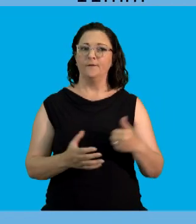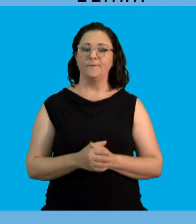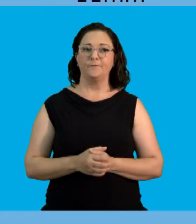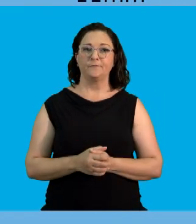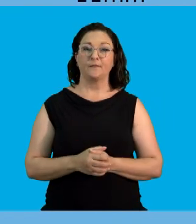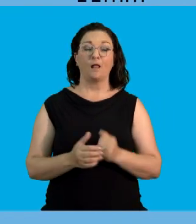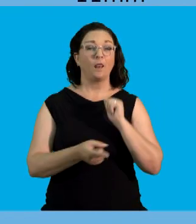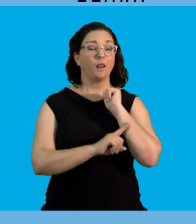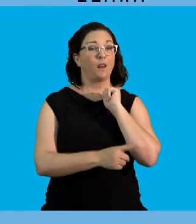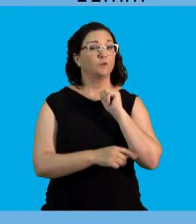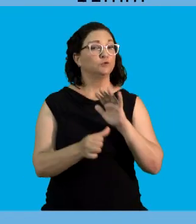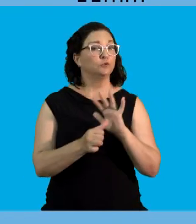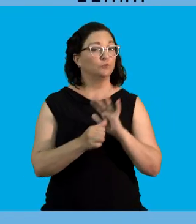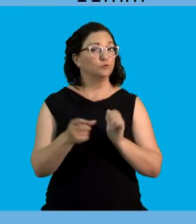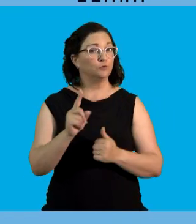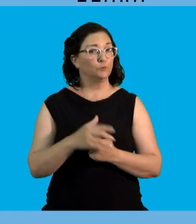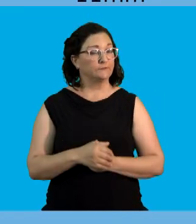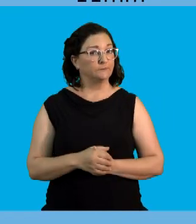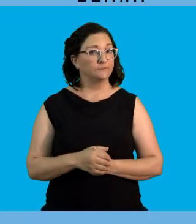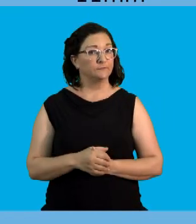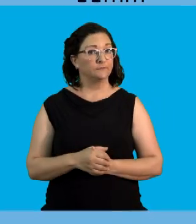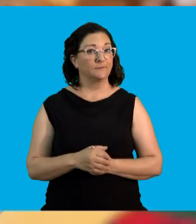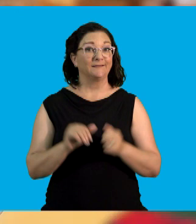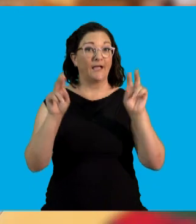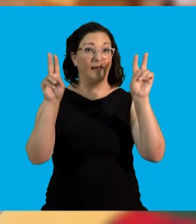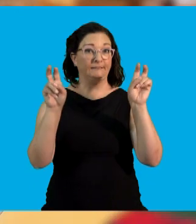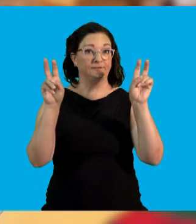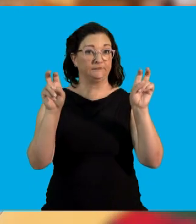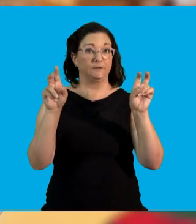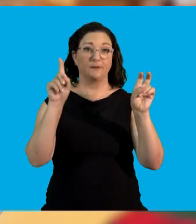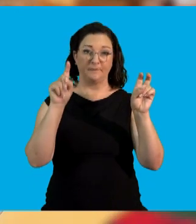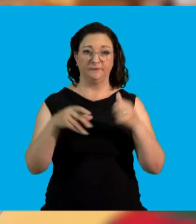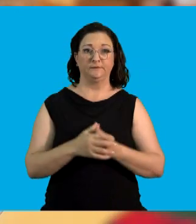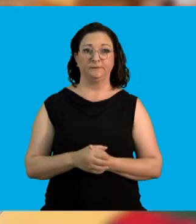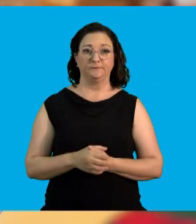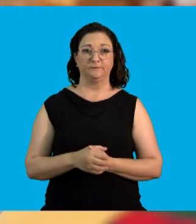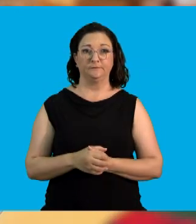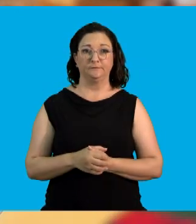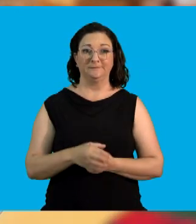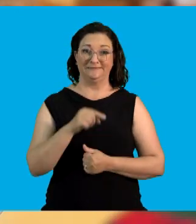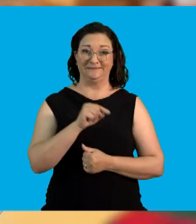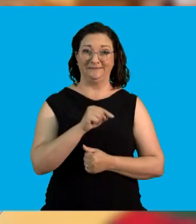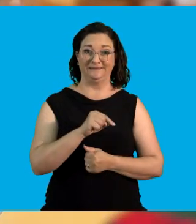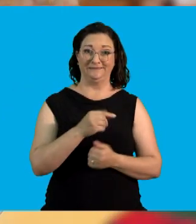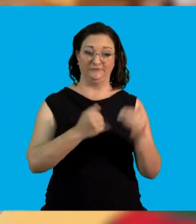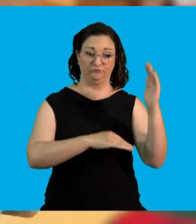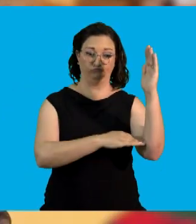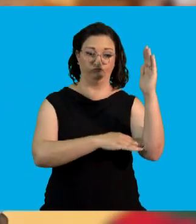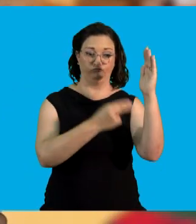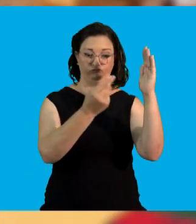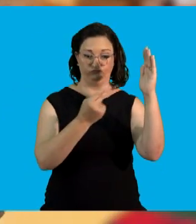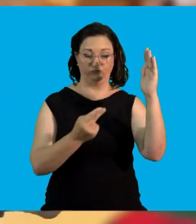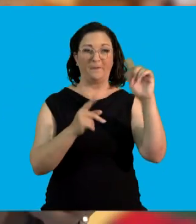expansion. And then the last and also the most important thing again is the heading of that particular graph. So for this one, this graph is